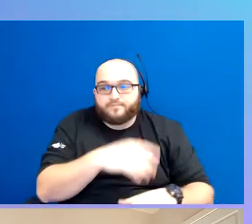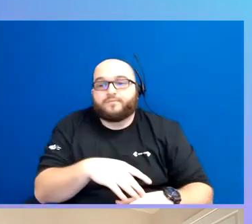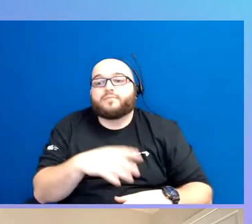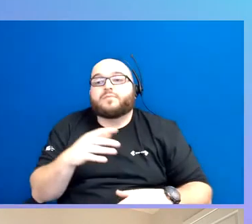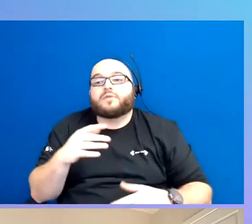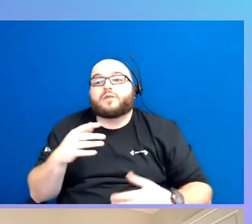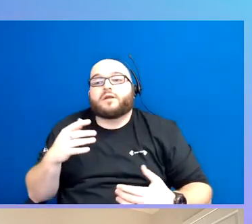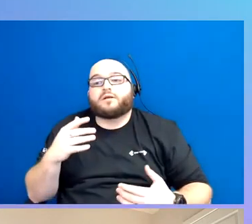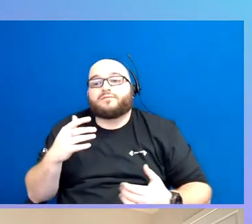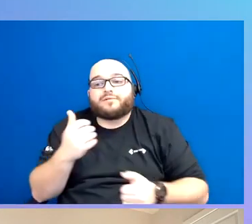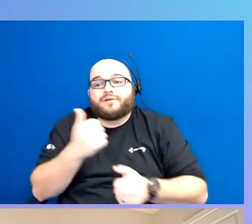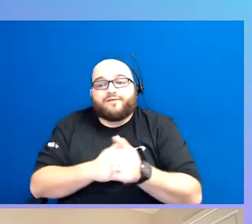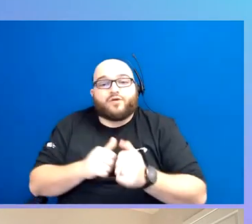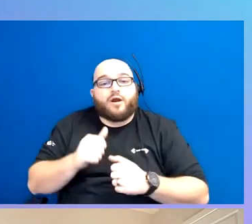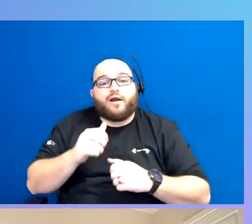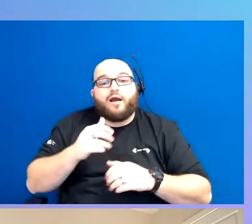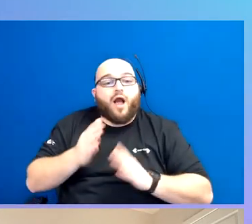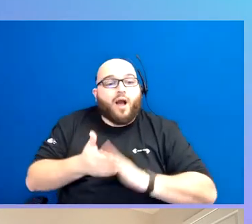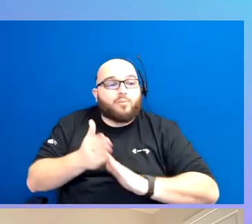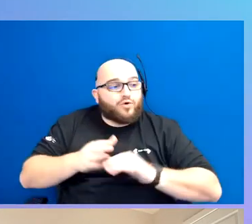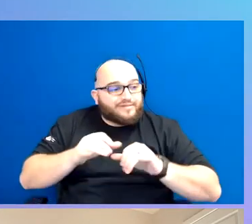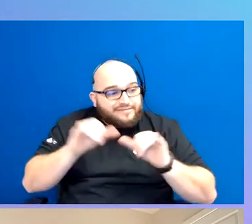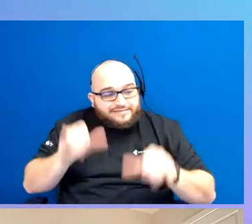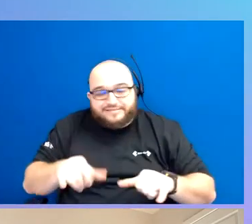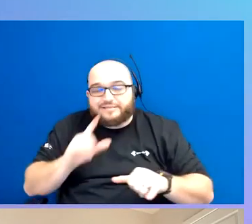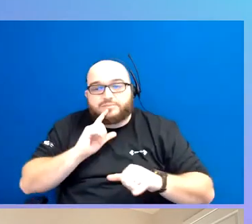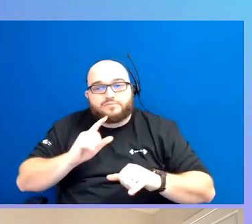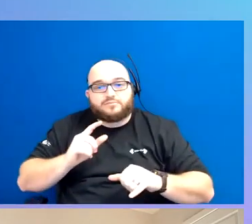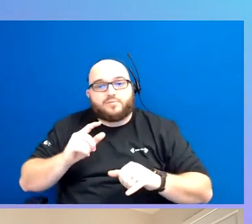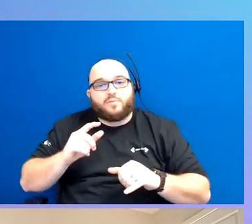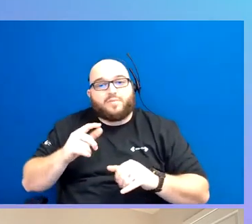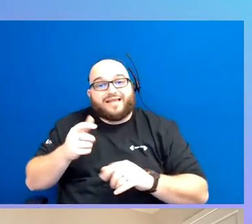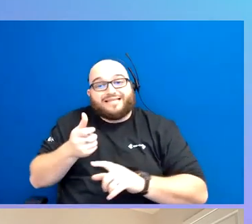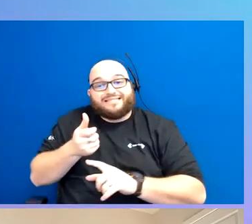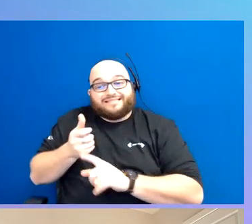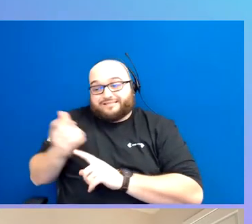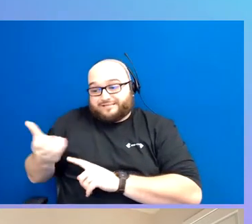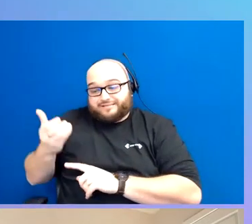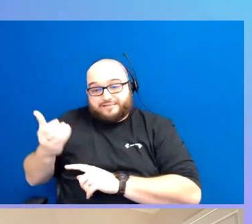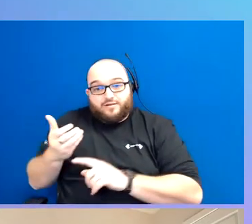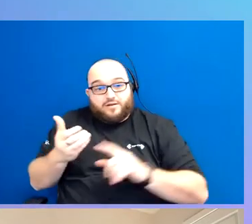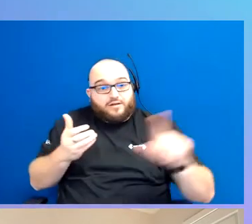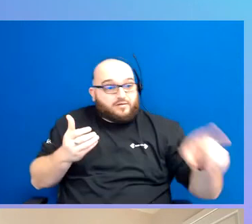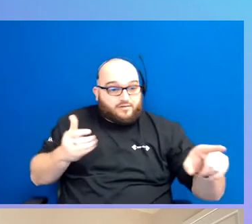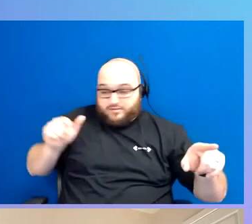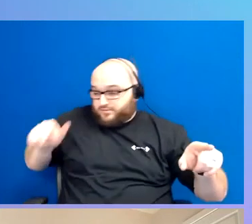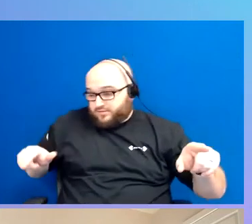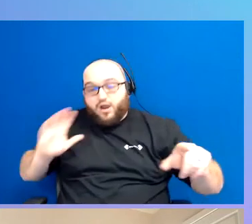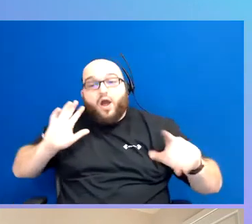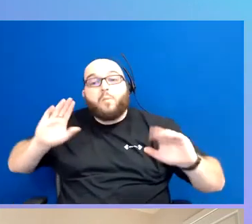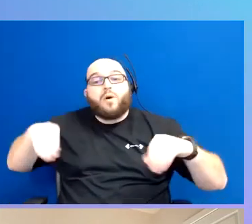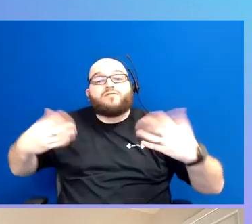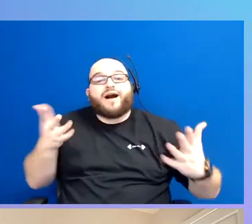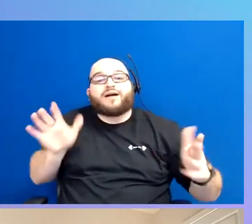Every operating system, every mobile operating system provides its own methods of